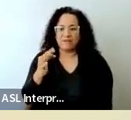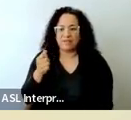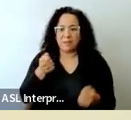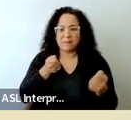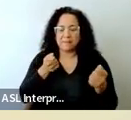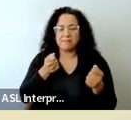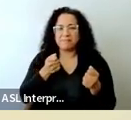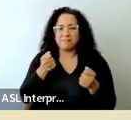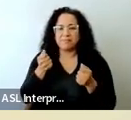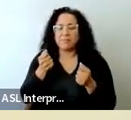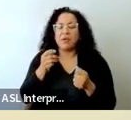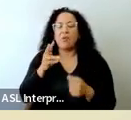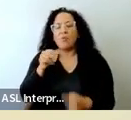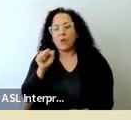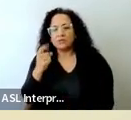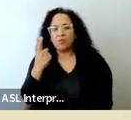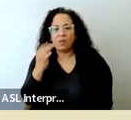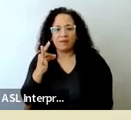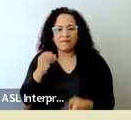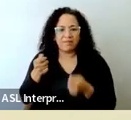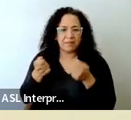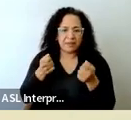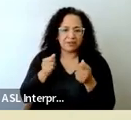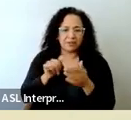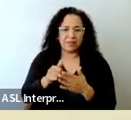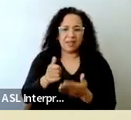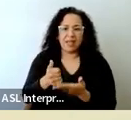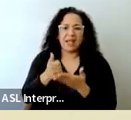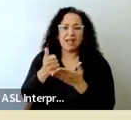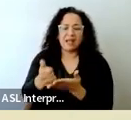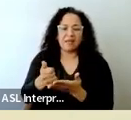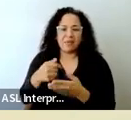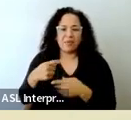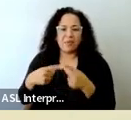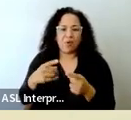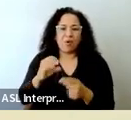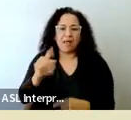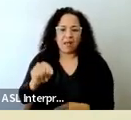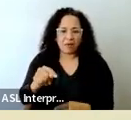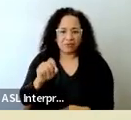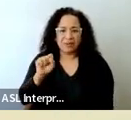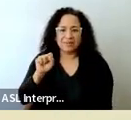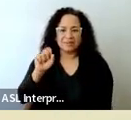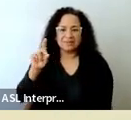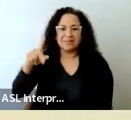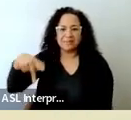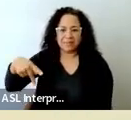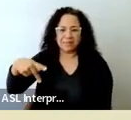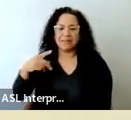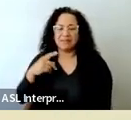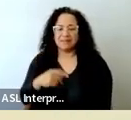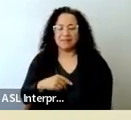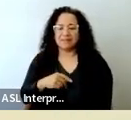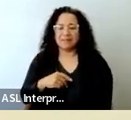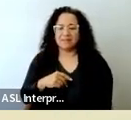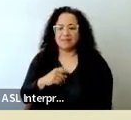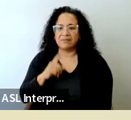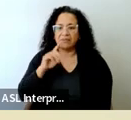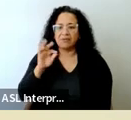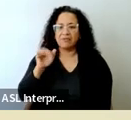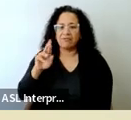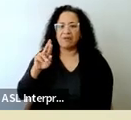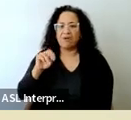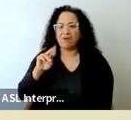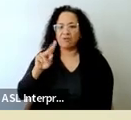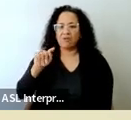managers and was one of the managers that helped to roll out SDP for Far